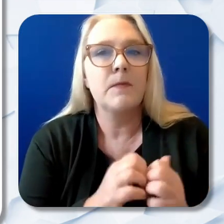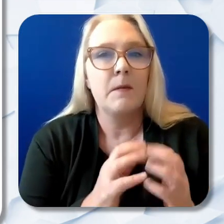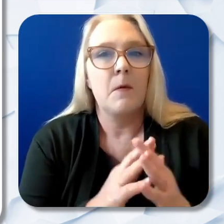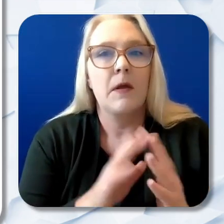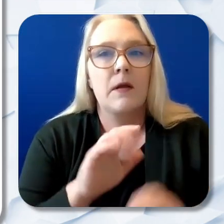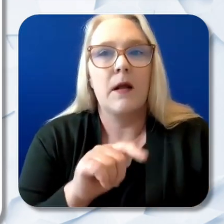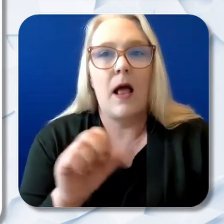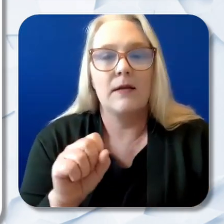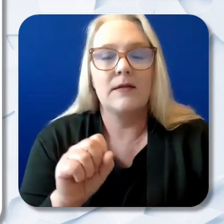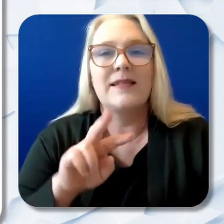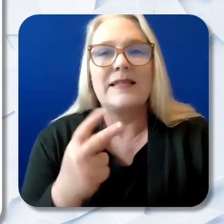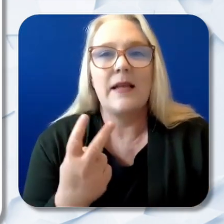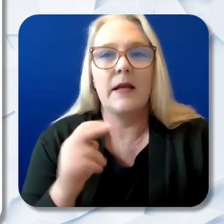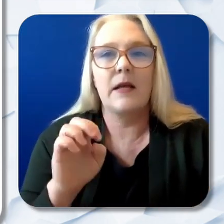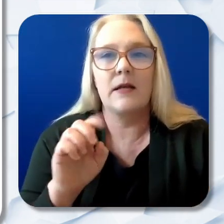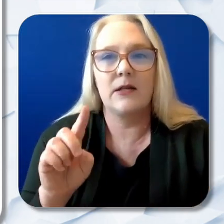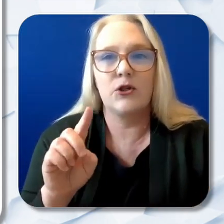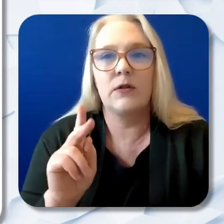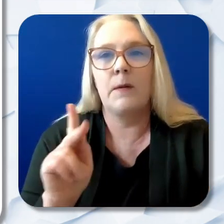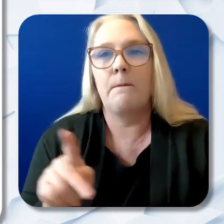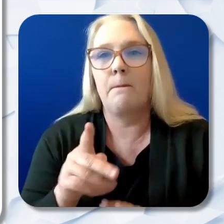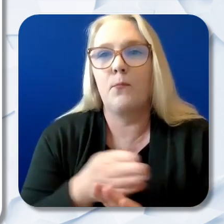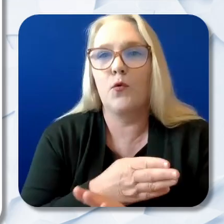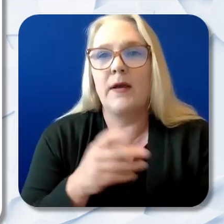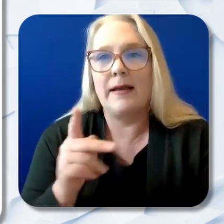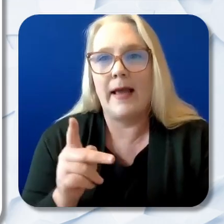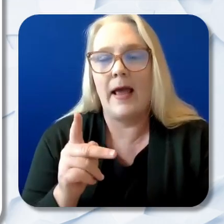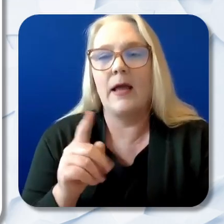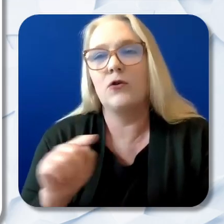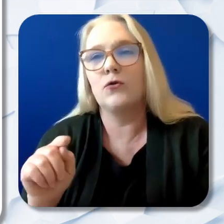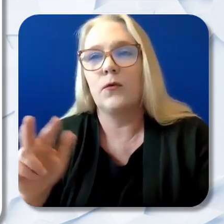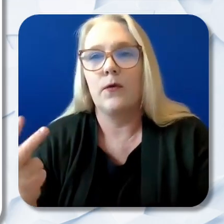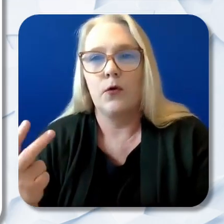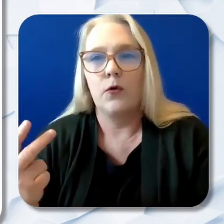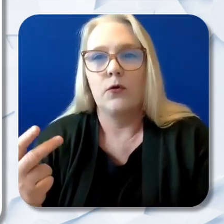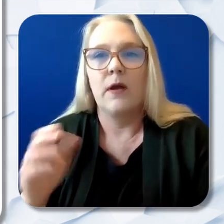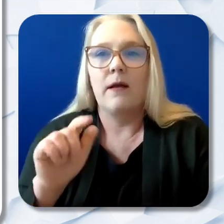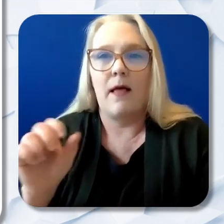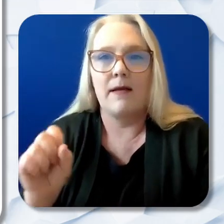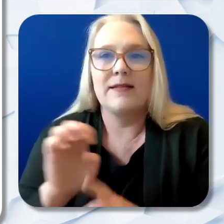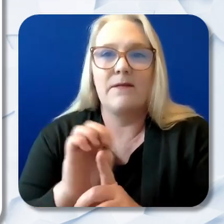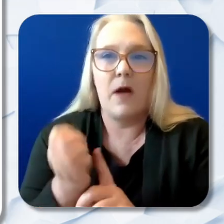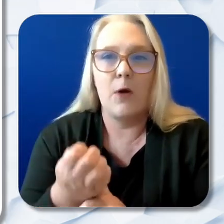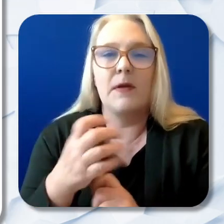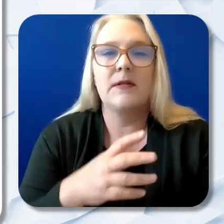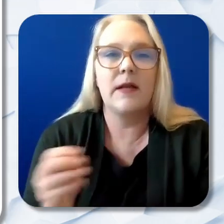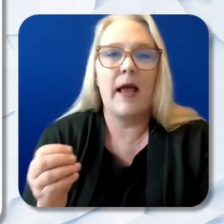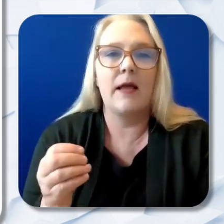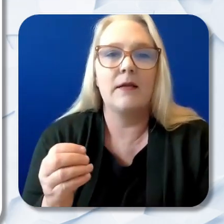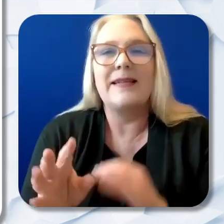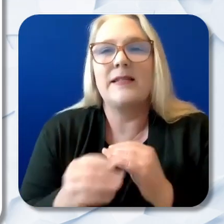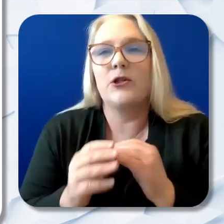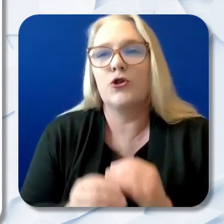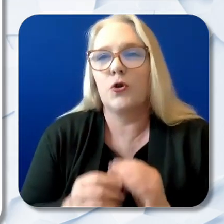CLAS 2nd edition, pre-K to 3rd, the class environment, and the additional requirements as